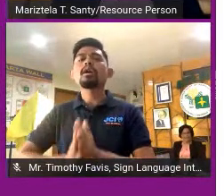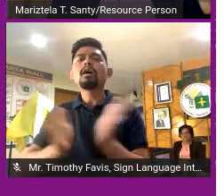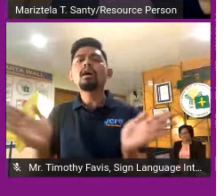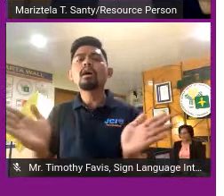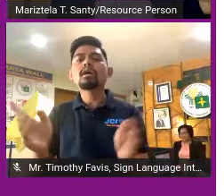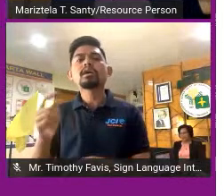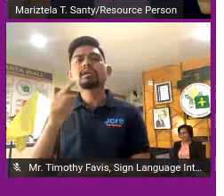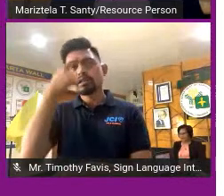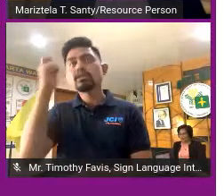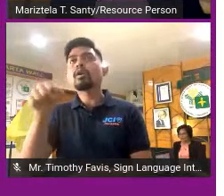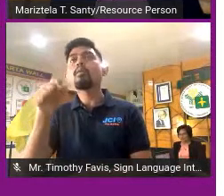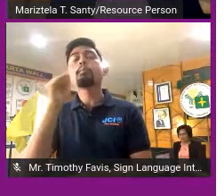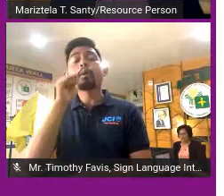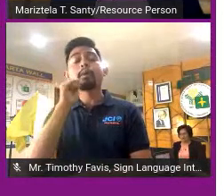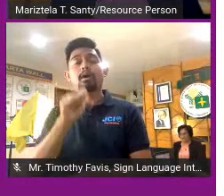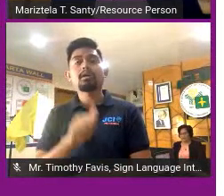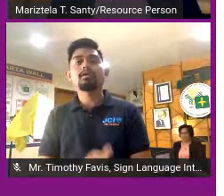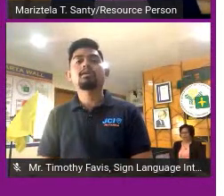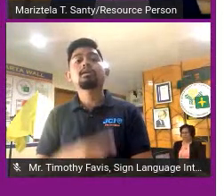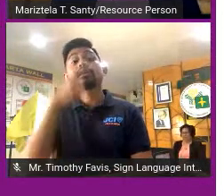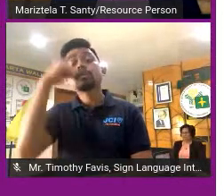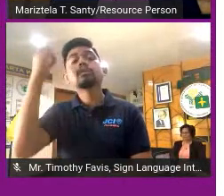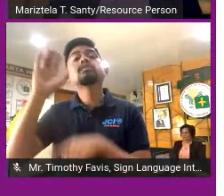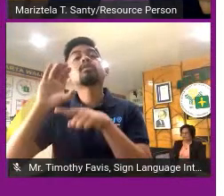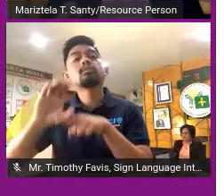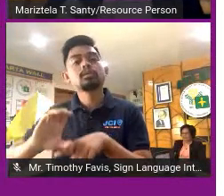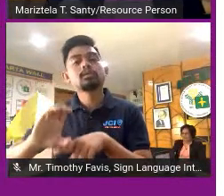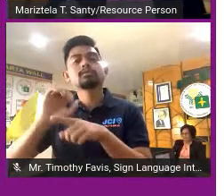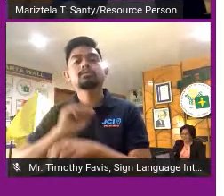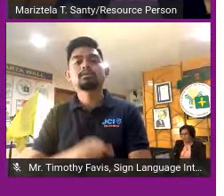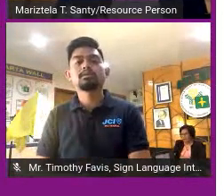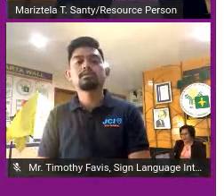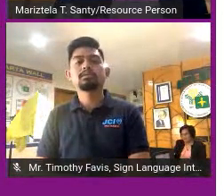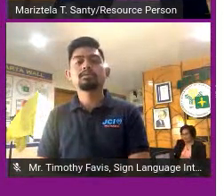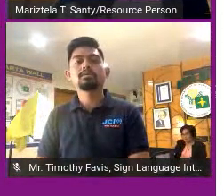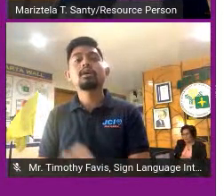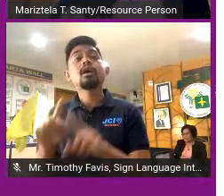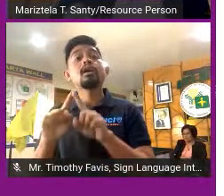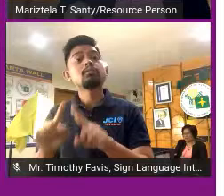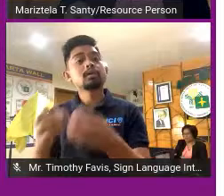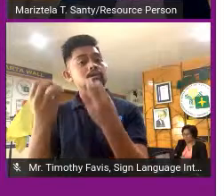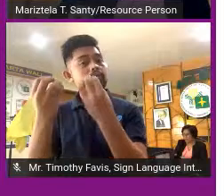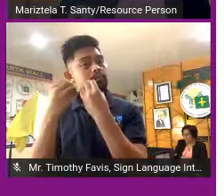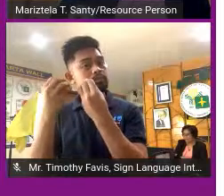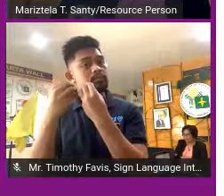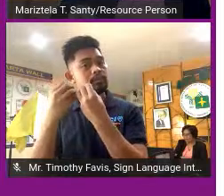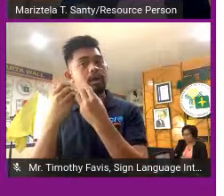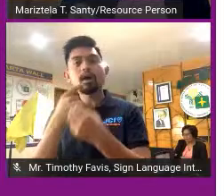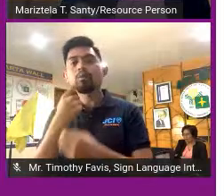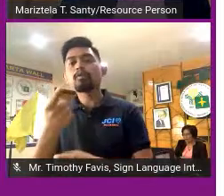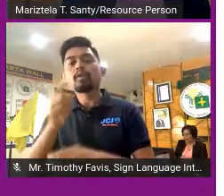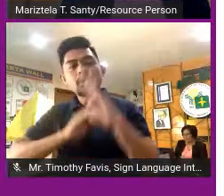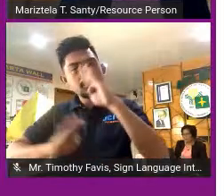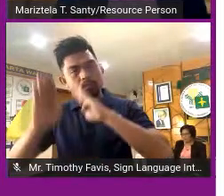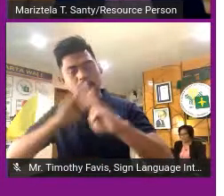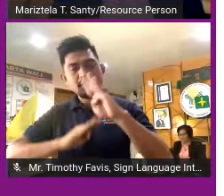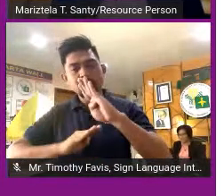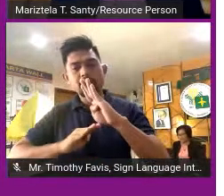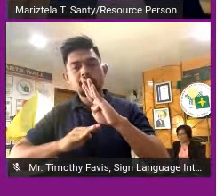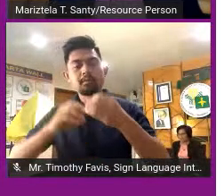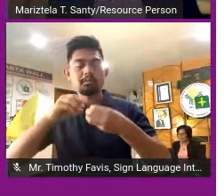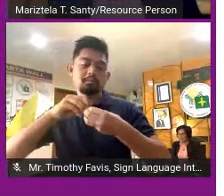ka." Because of culture. Ano po? So we are taught based on the behavior that we are